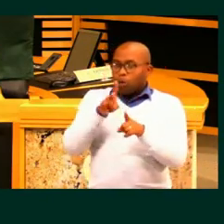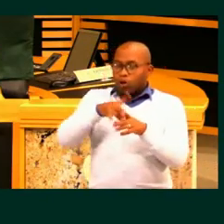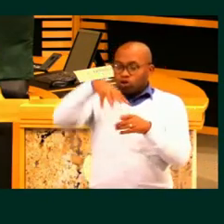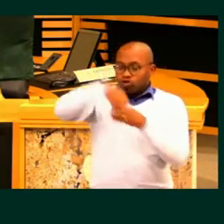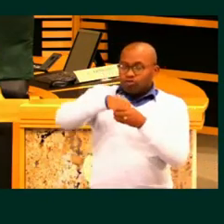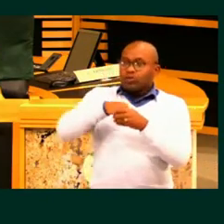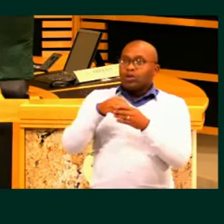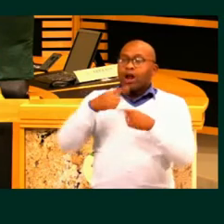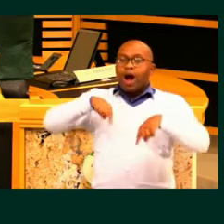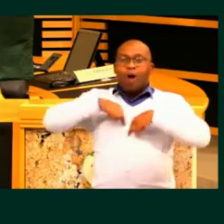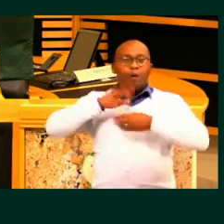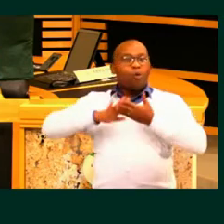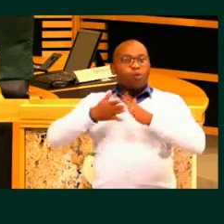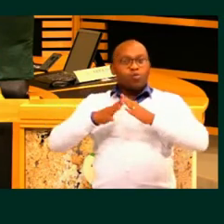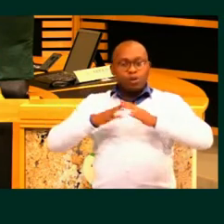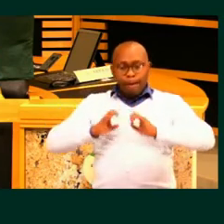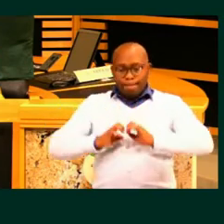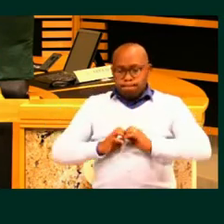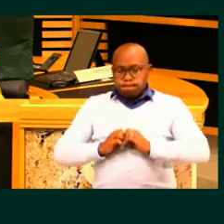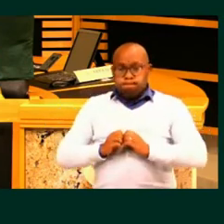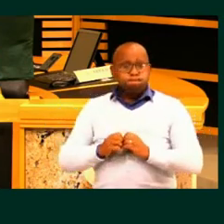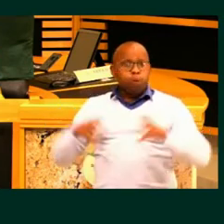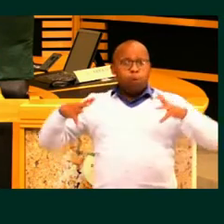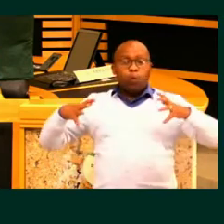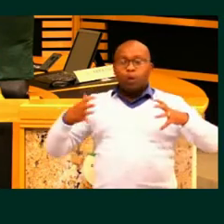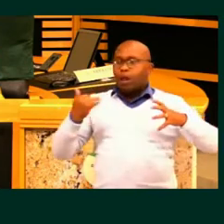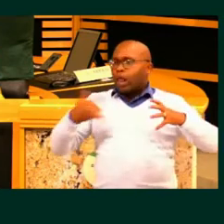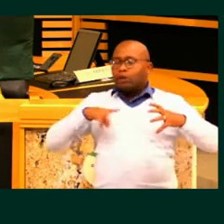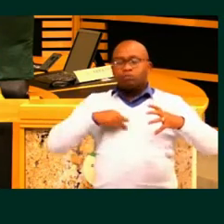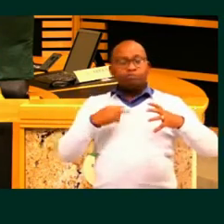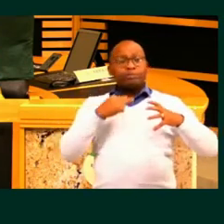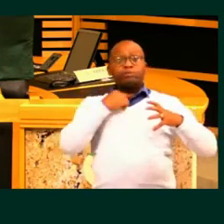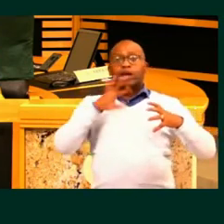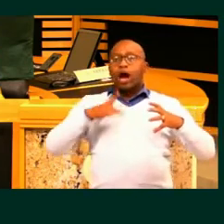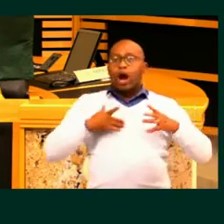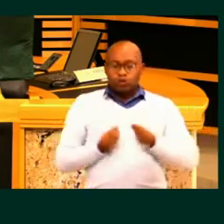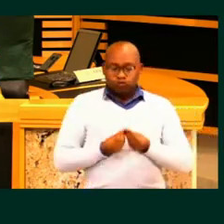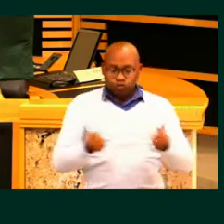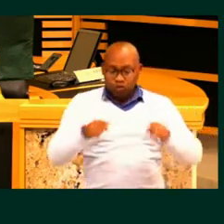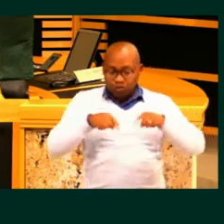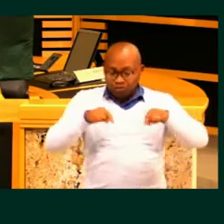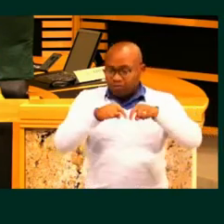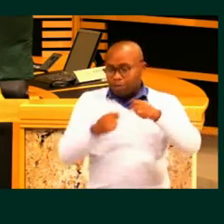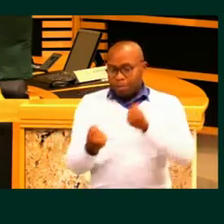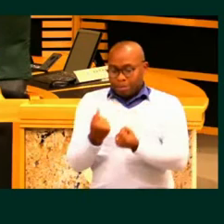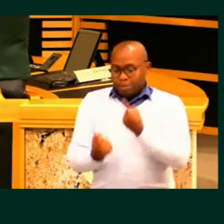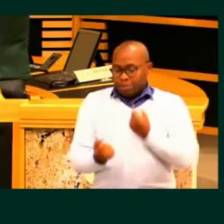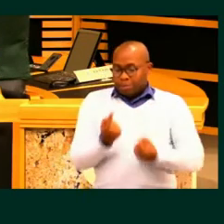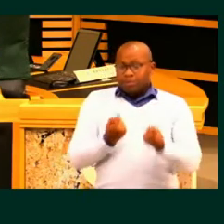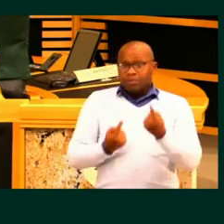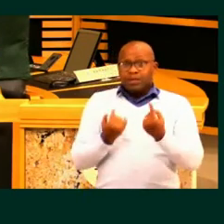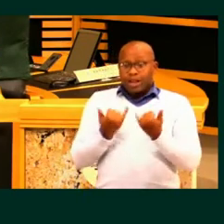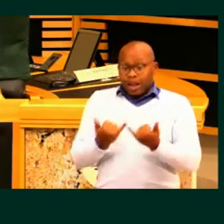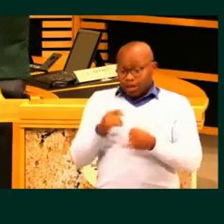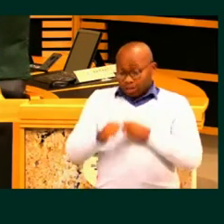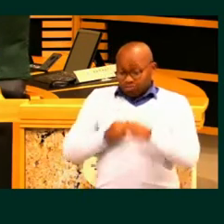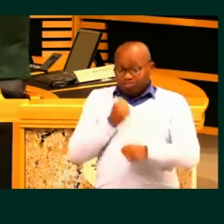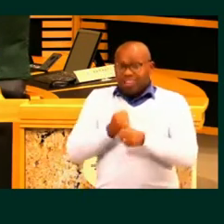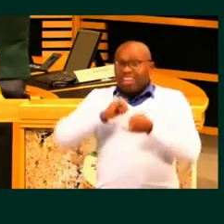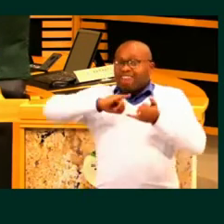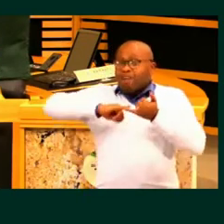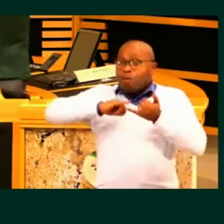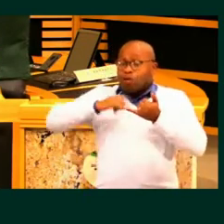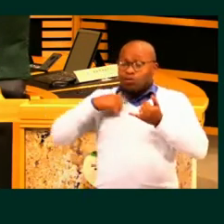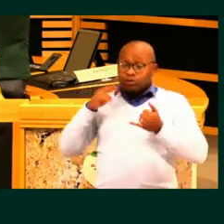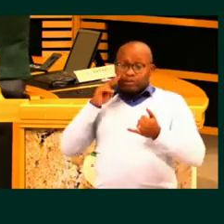and constitutional development noted during a presentation to the Department of Social Development in February of this year that in terms of the statistics